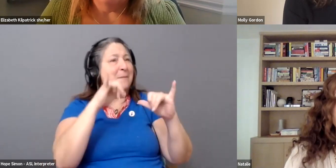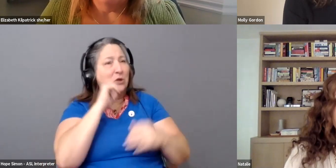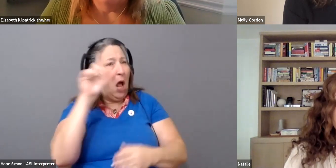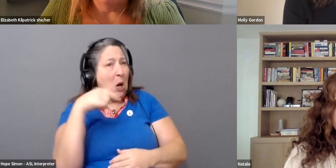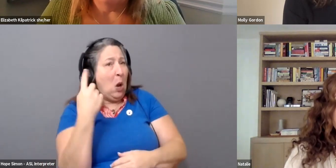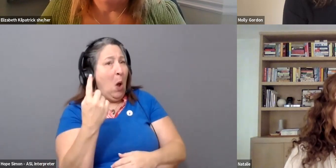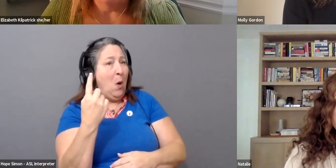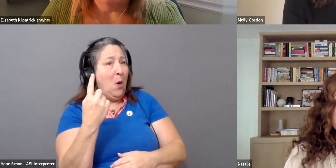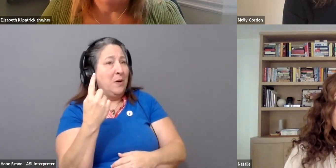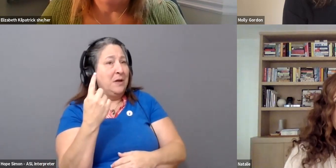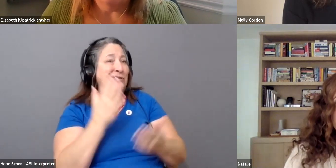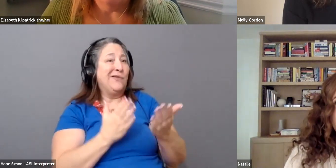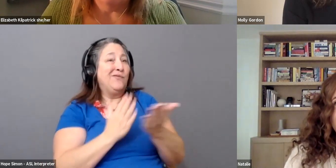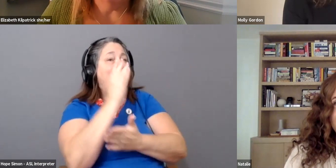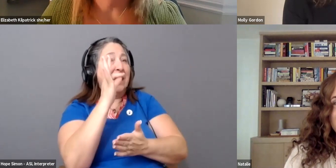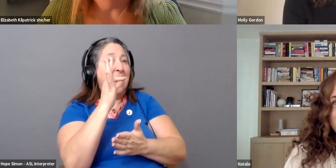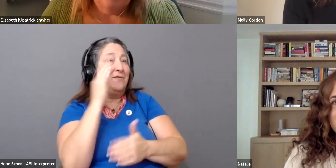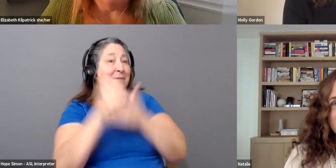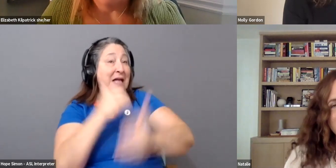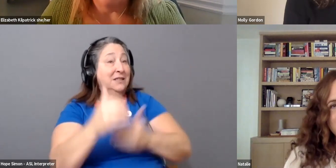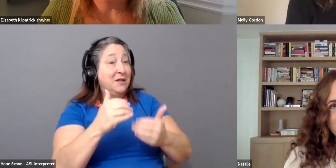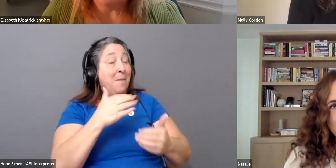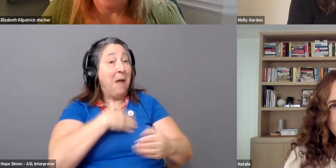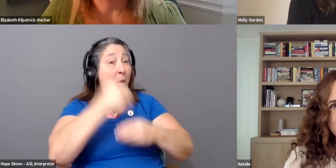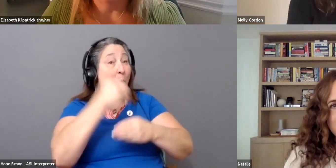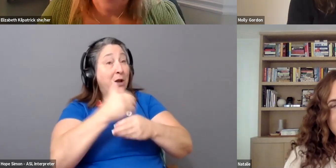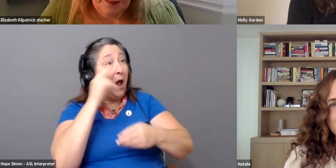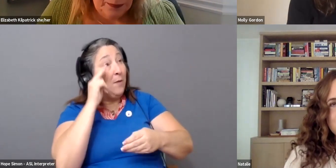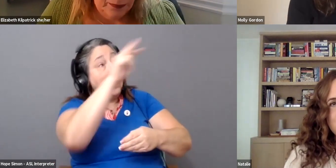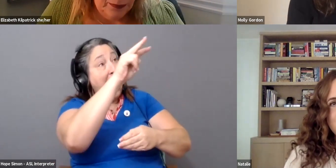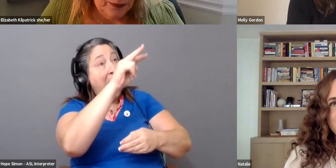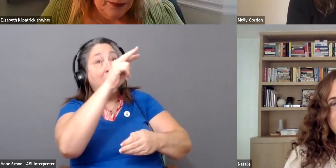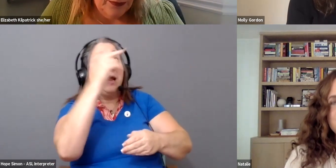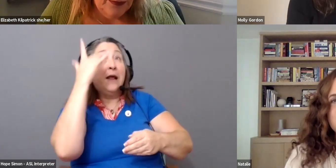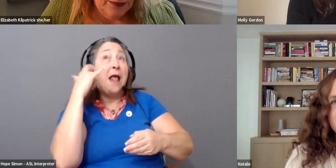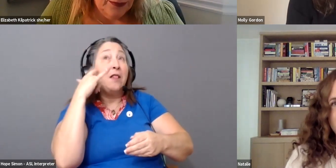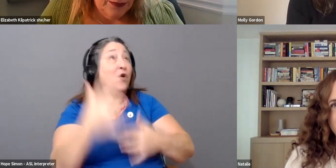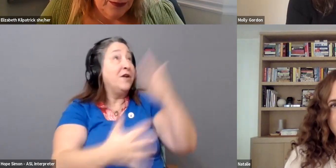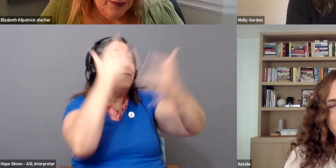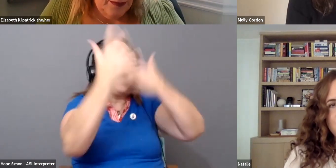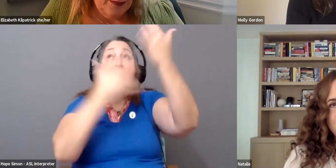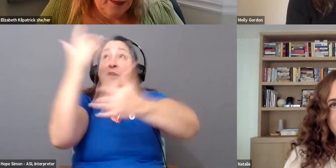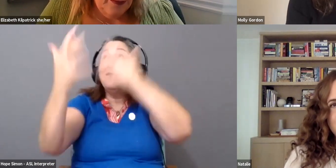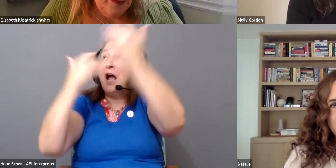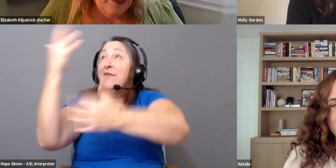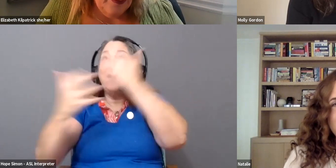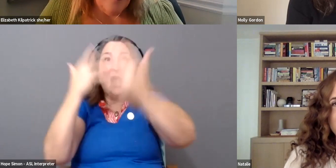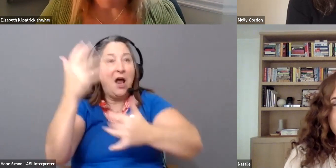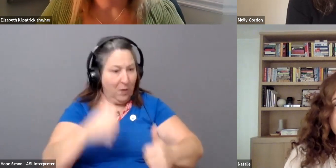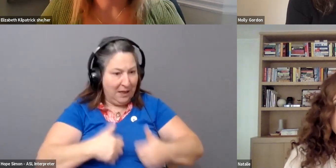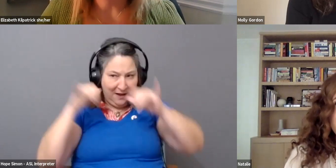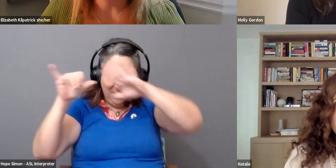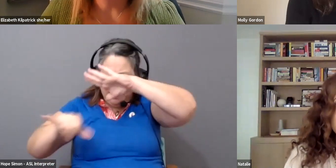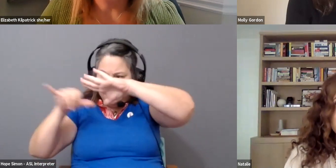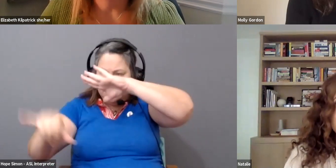I'm looking out my window, California's burning, and we've all been living in quarantine, and there's a lot of disconnection. No matter where